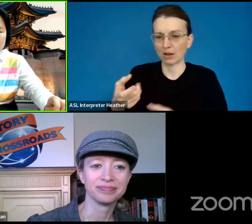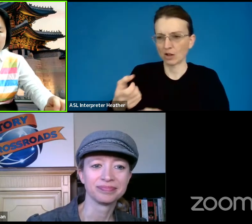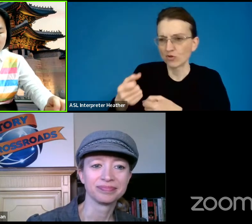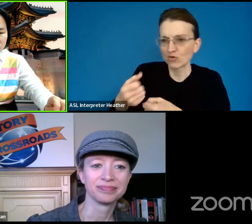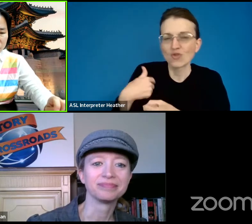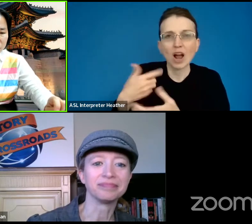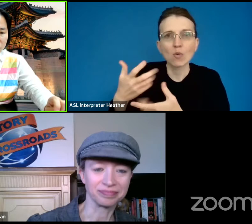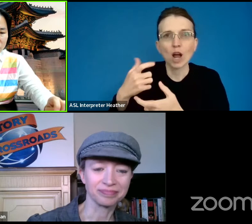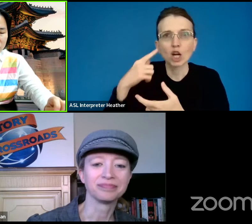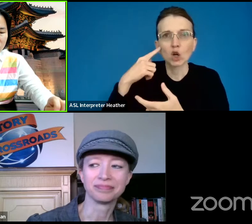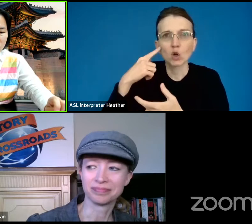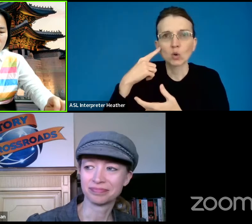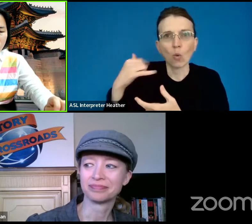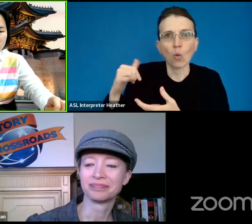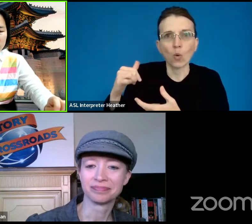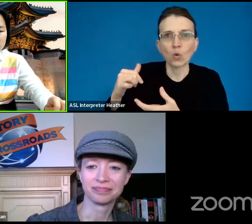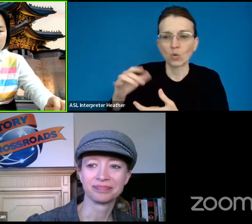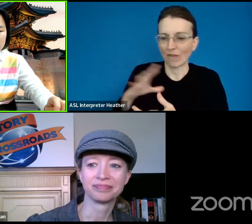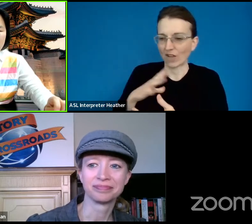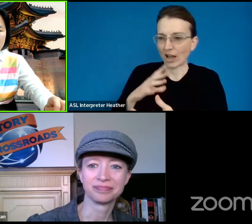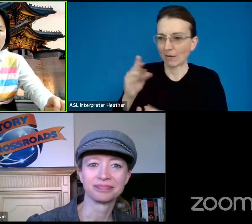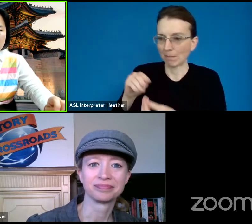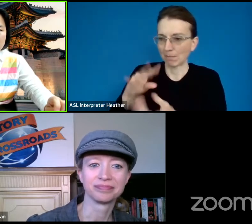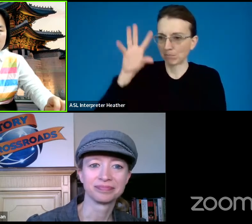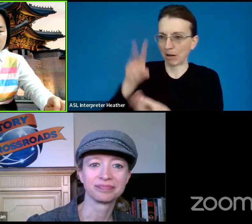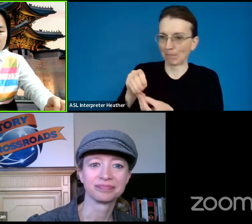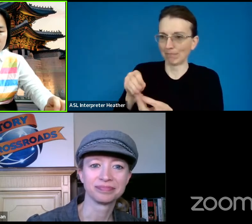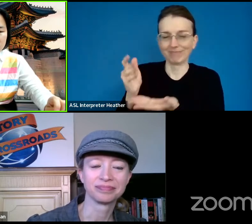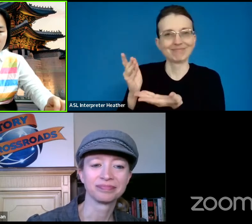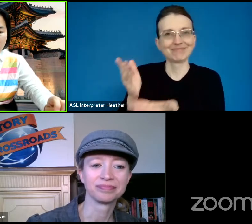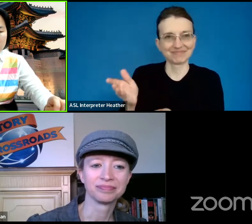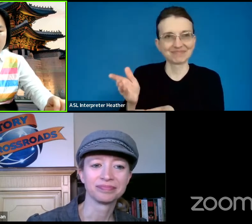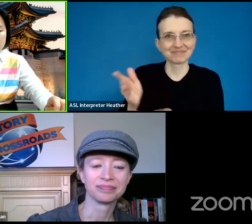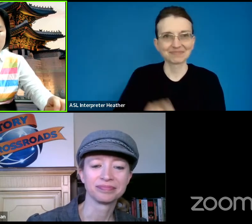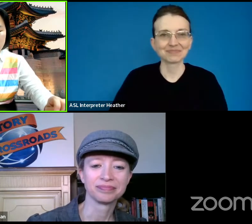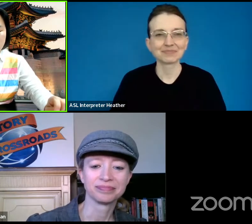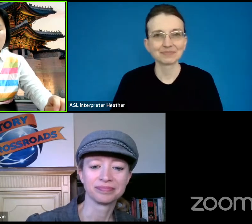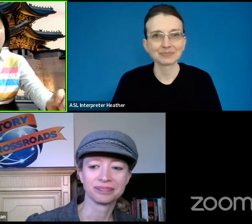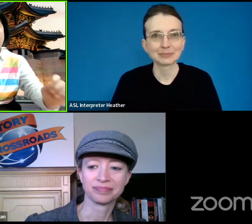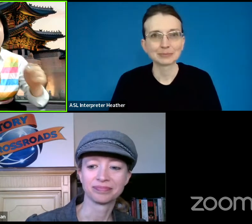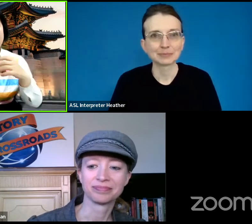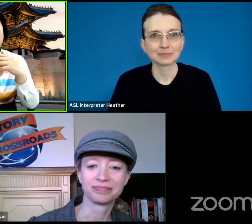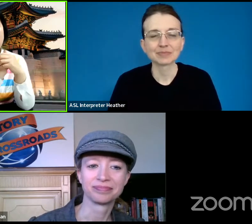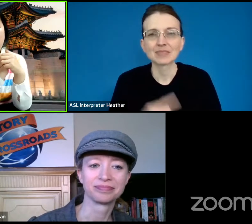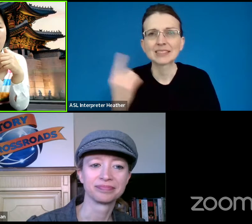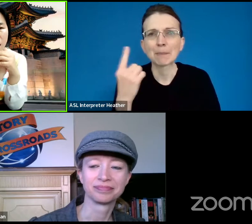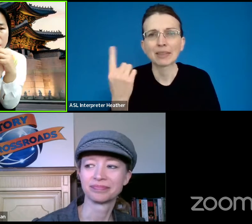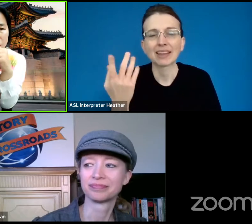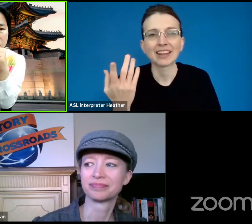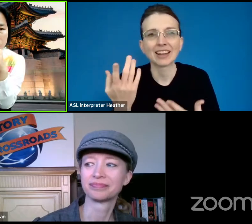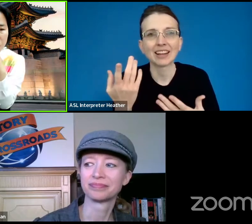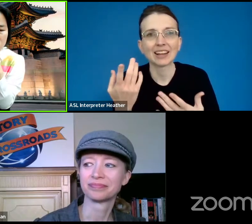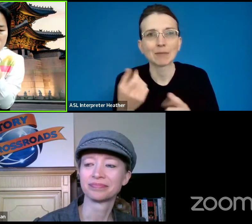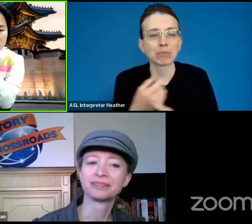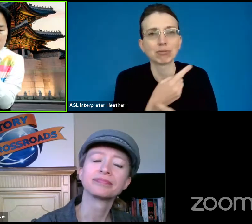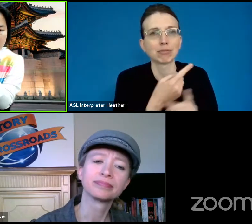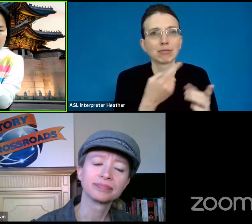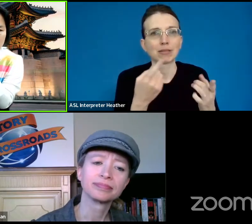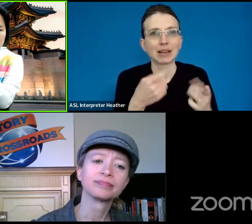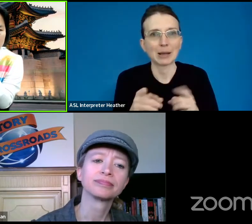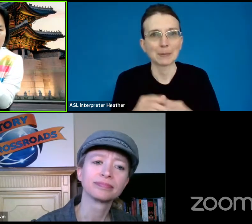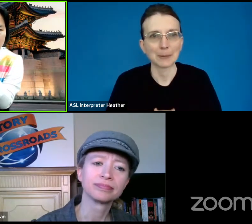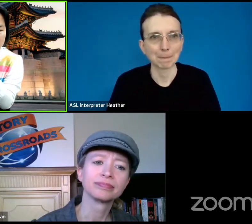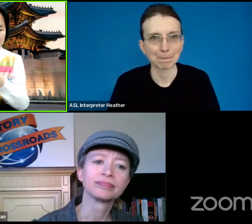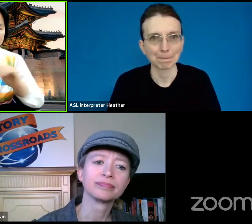gold. When an absurd thing happens, we say, I feel possessed